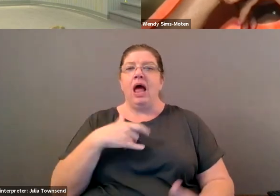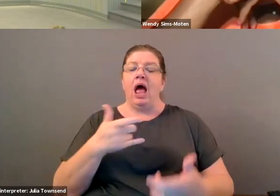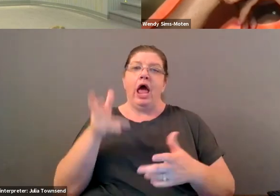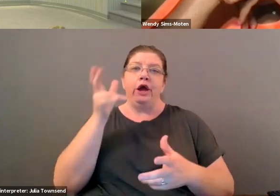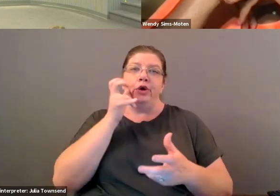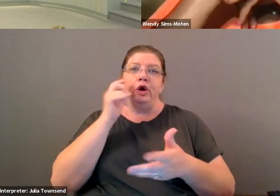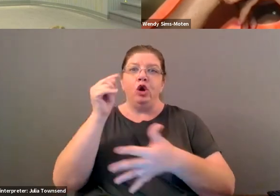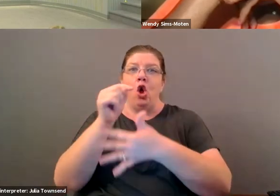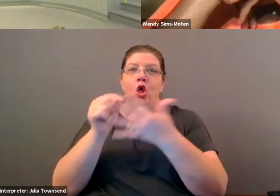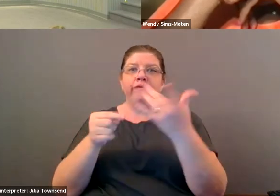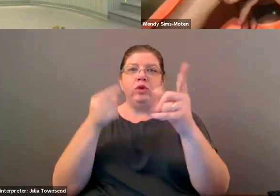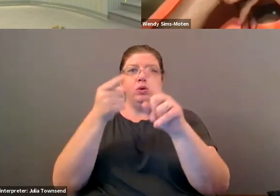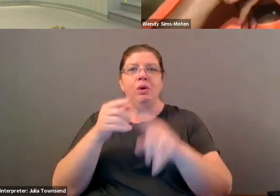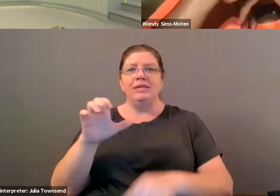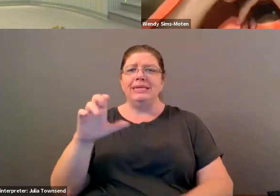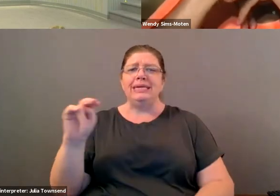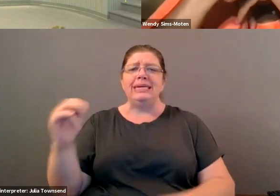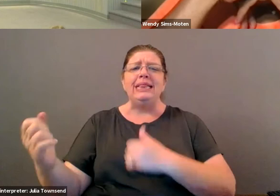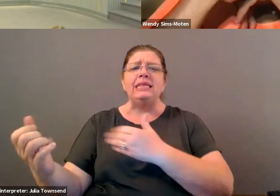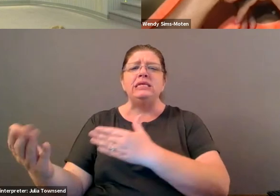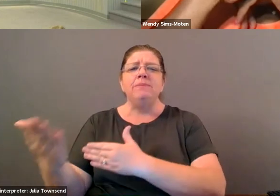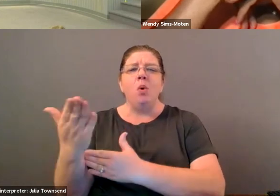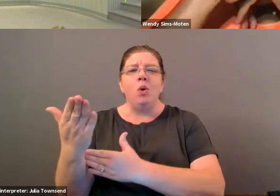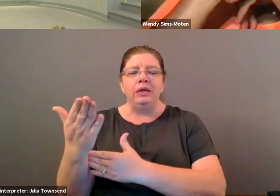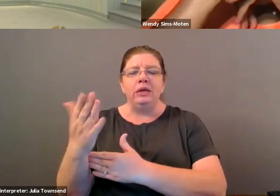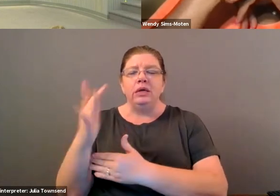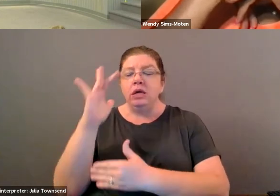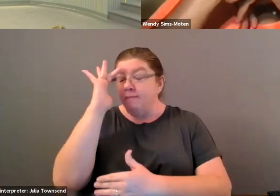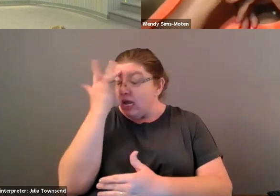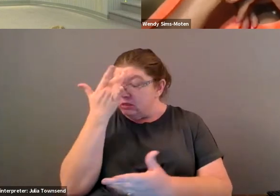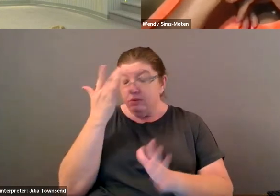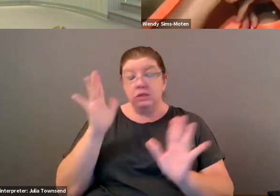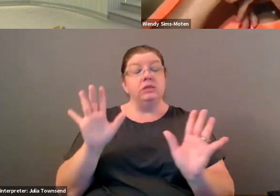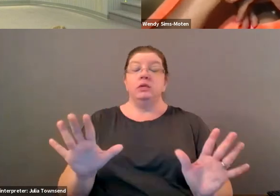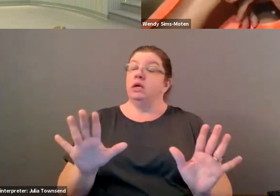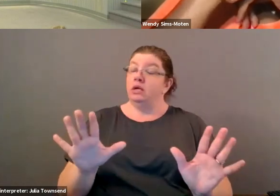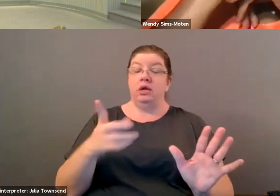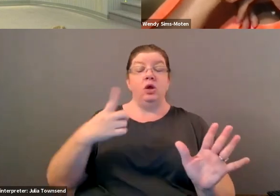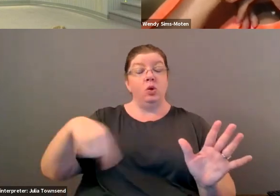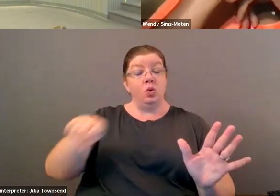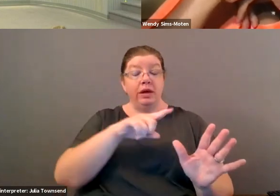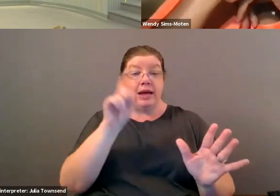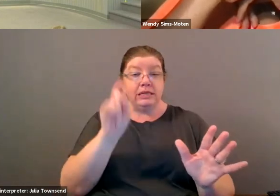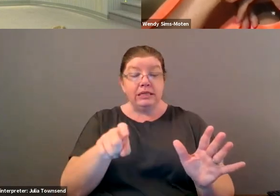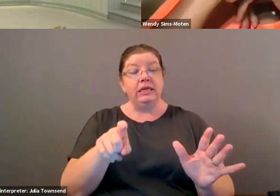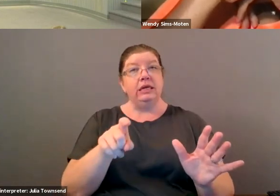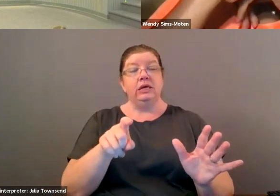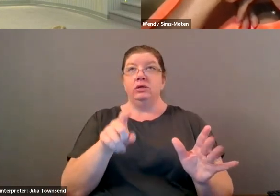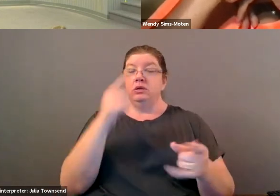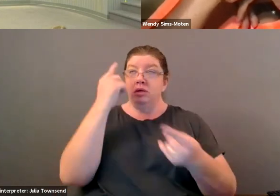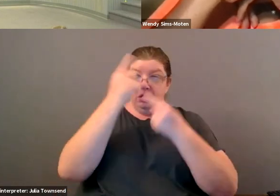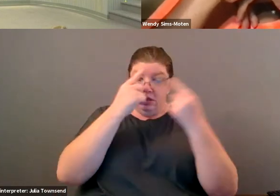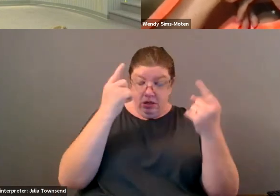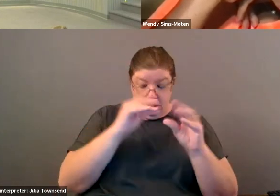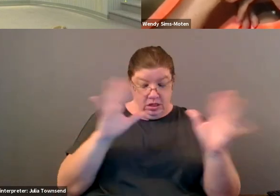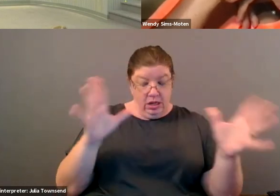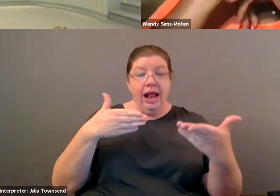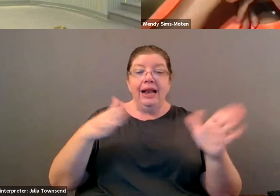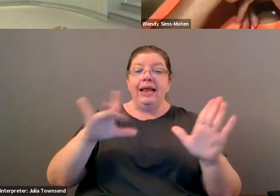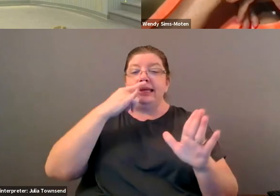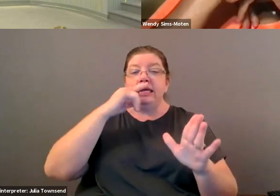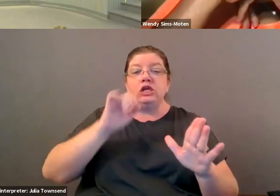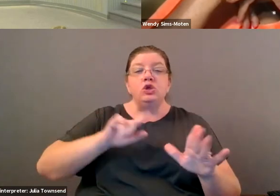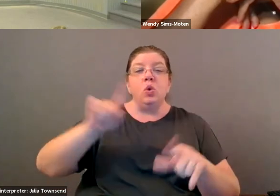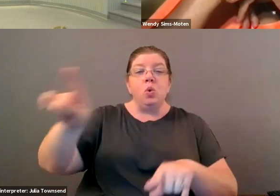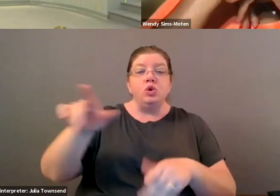of those talking points on CNN this morning. It makes me sick. You guys need to get it together. Let our kids go to school. Let